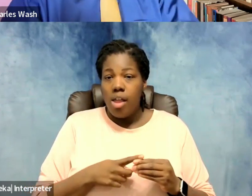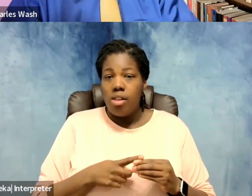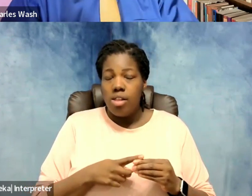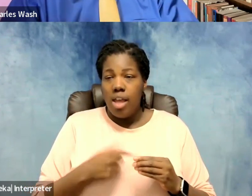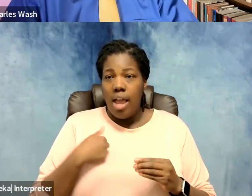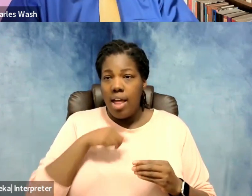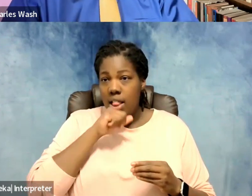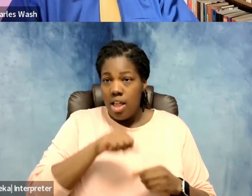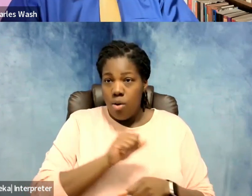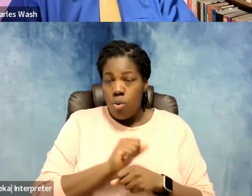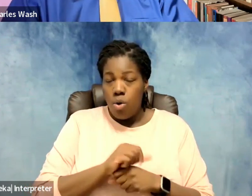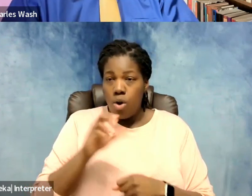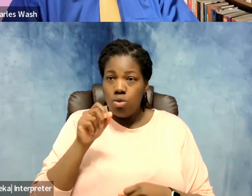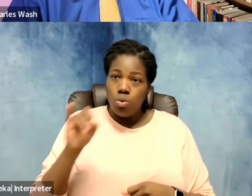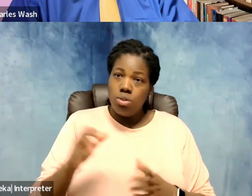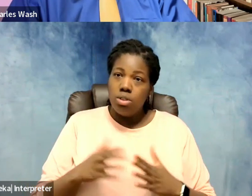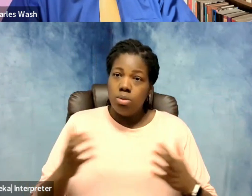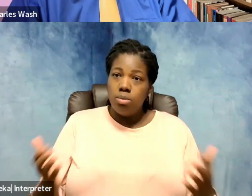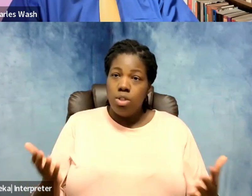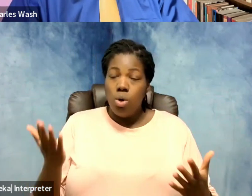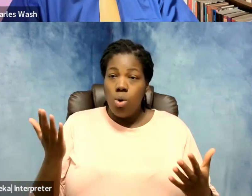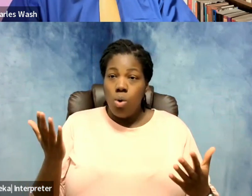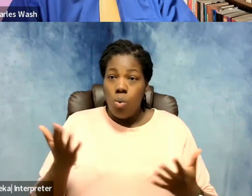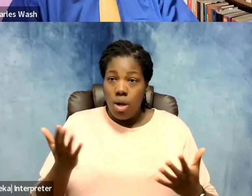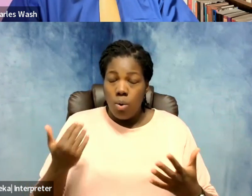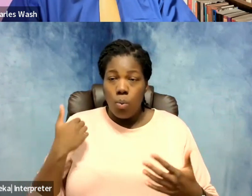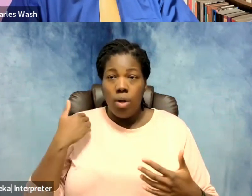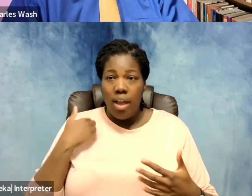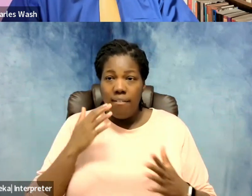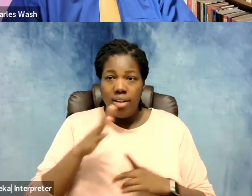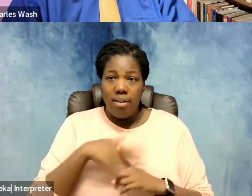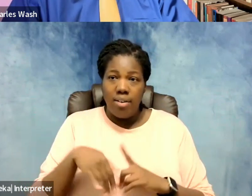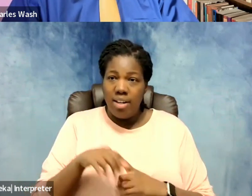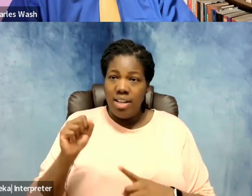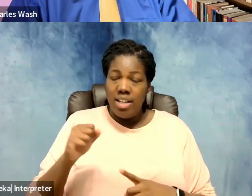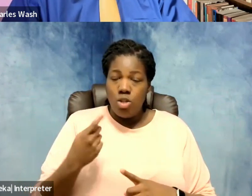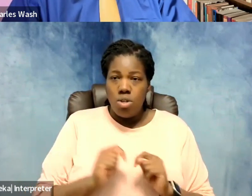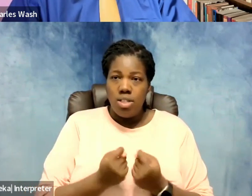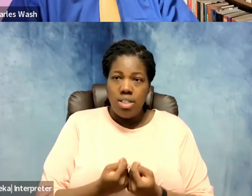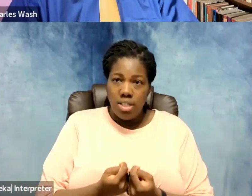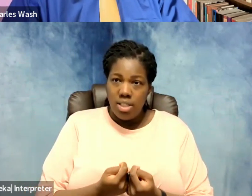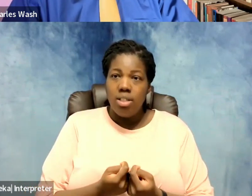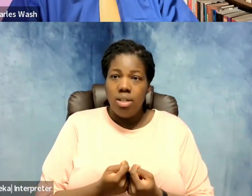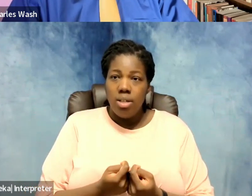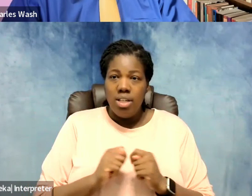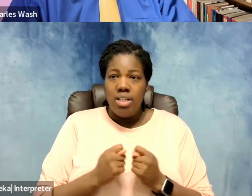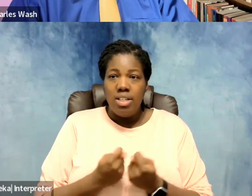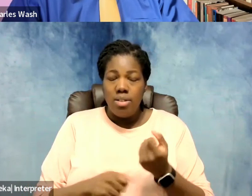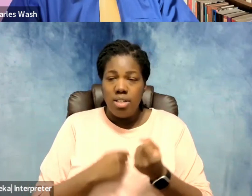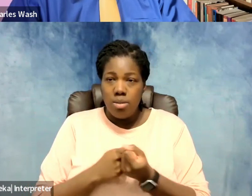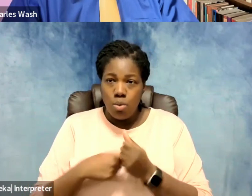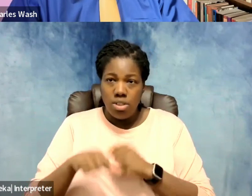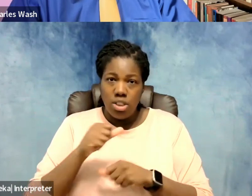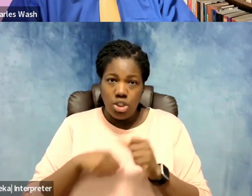love working at COSI so much is because we have this environment of, yes, it's one team, but it's a team that supports each